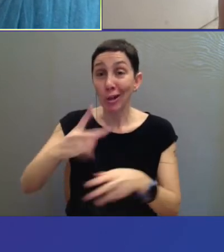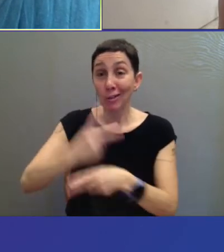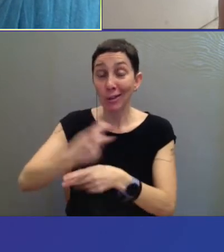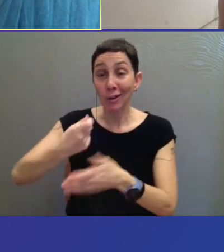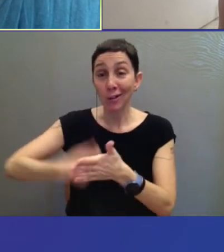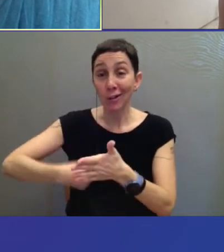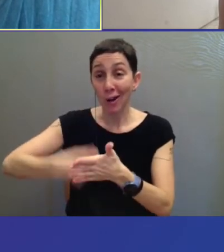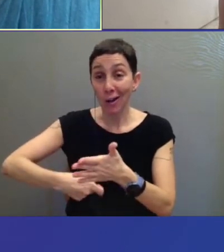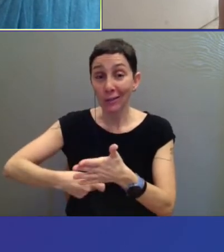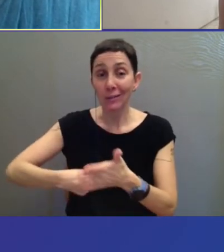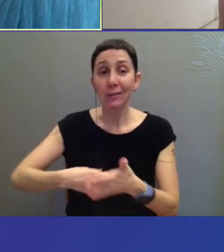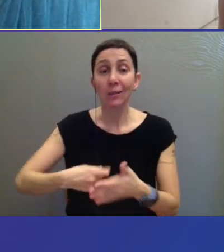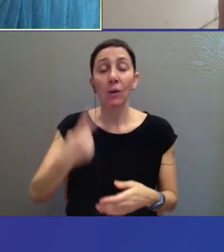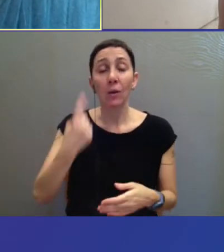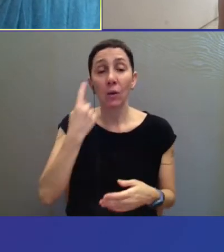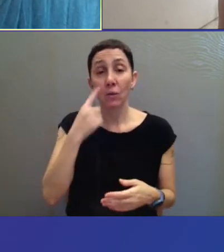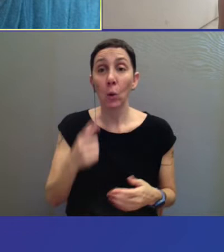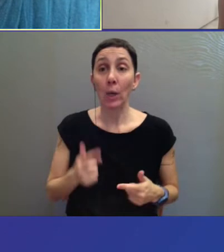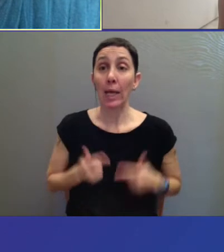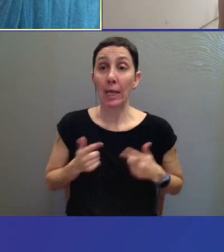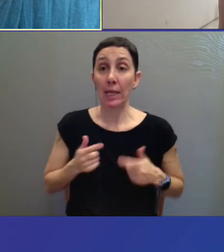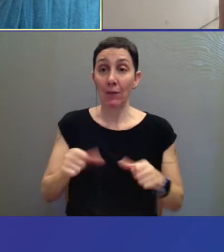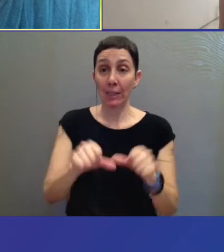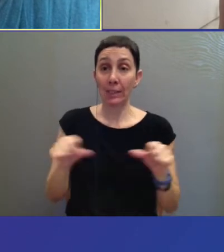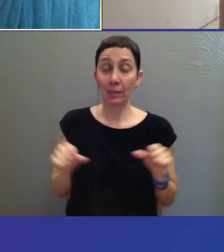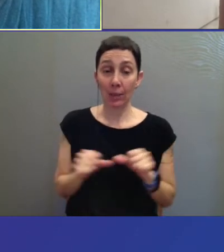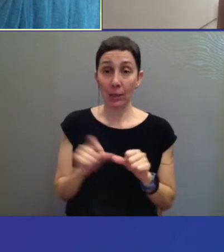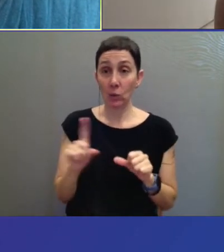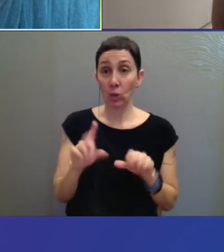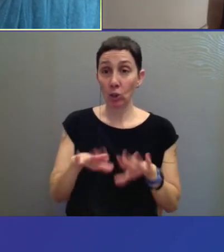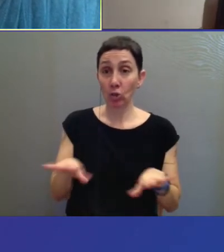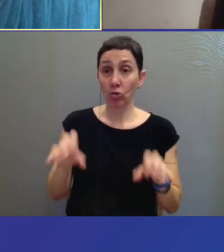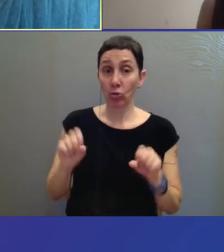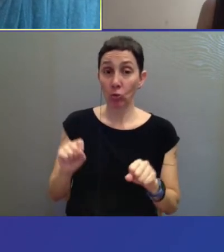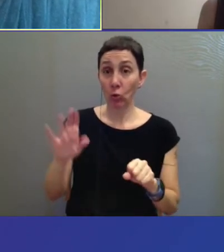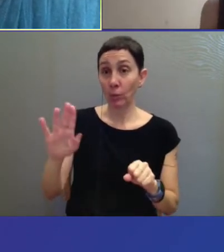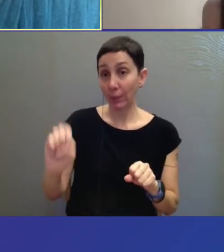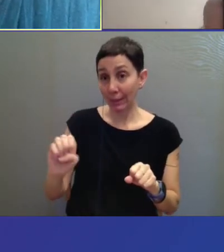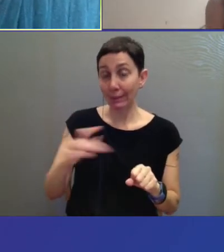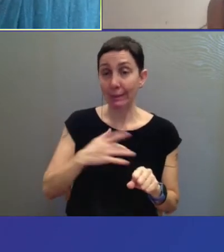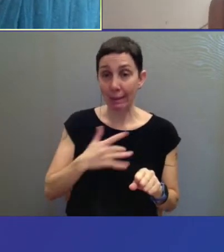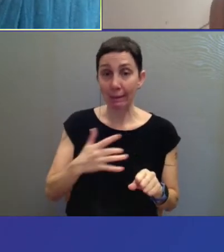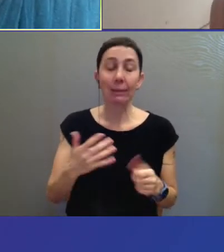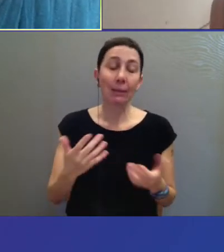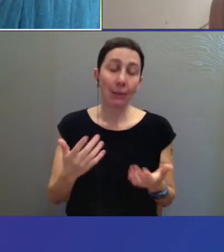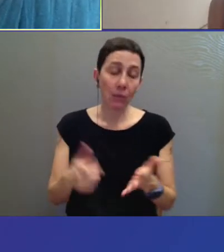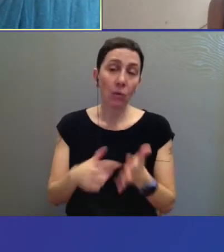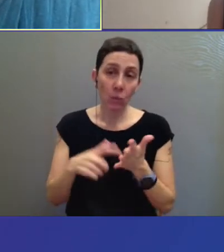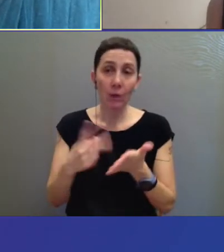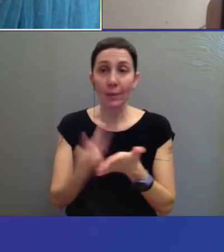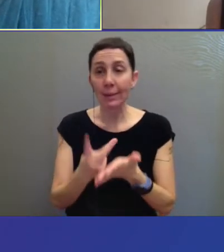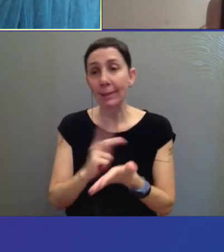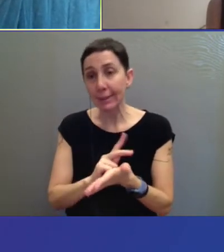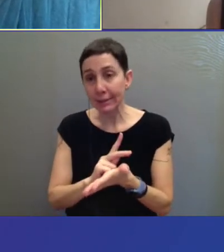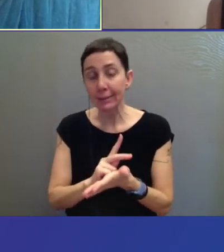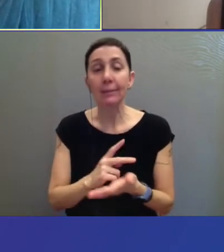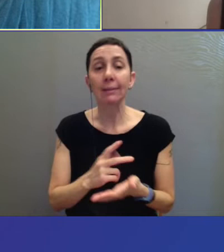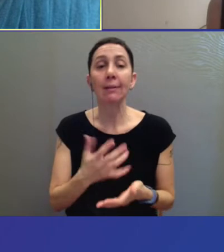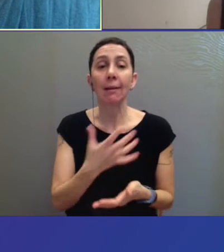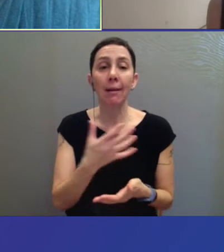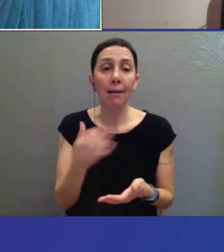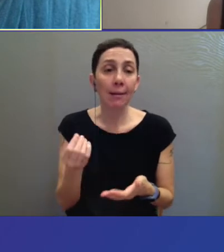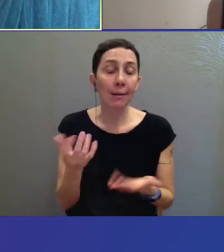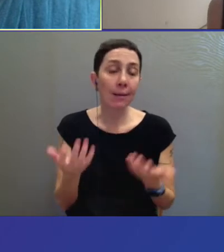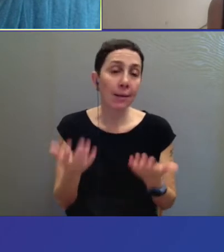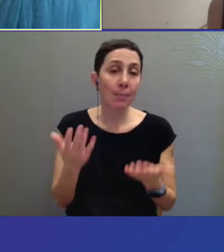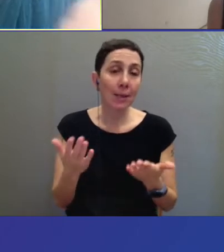living space that would be amenable for children, which usually meant a kitchen, and some kind of